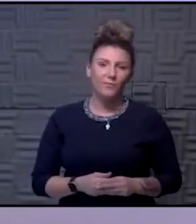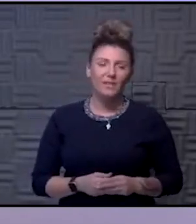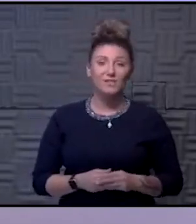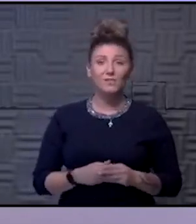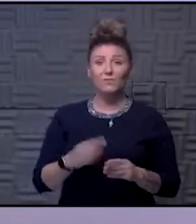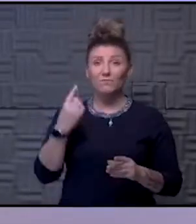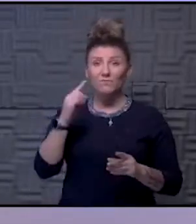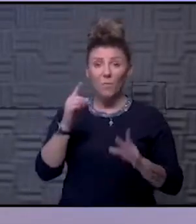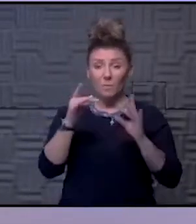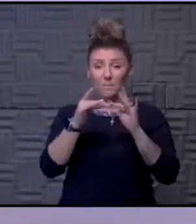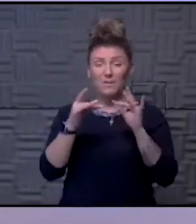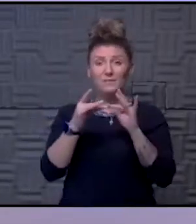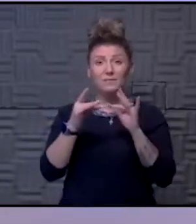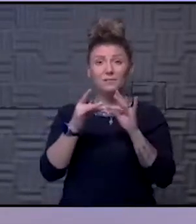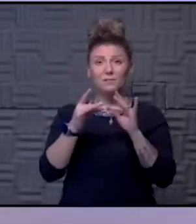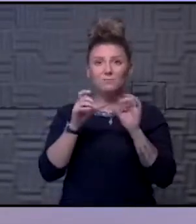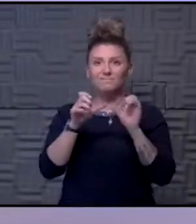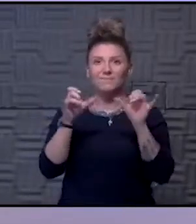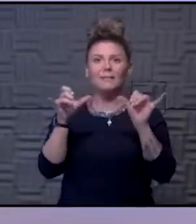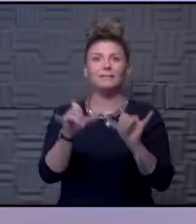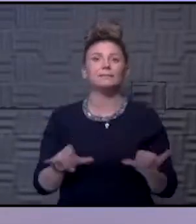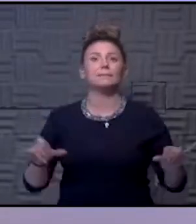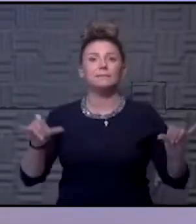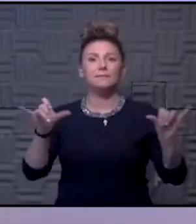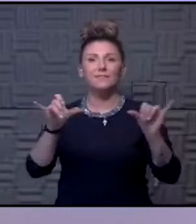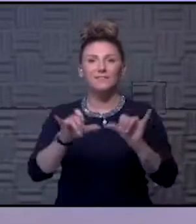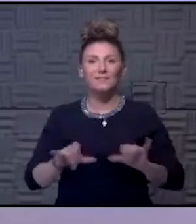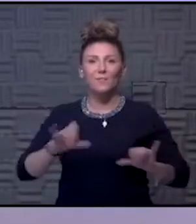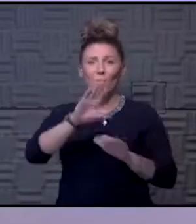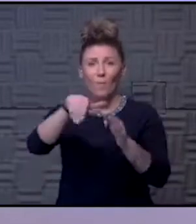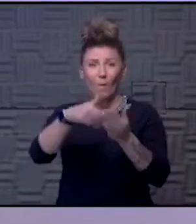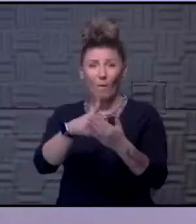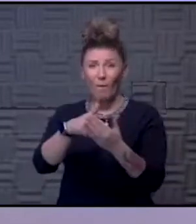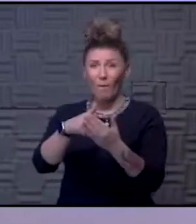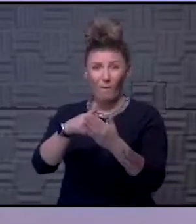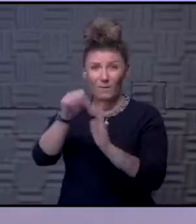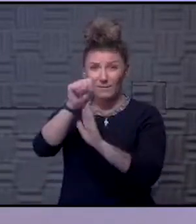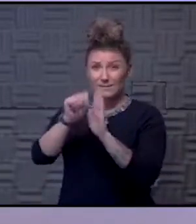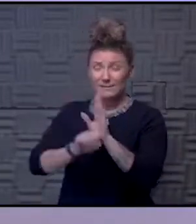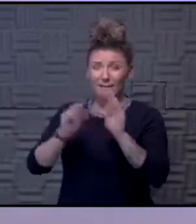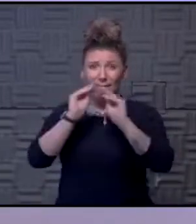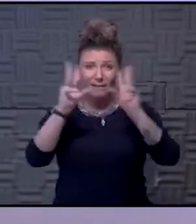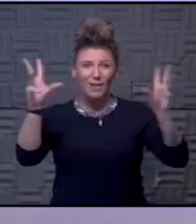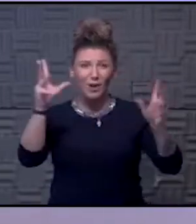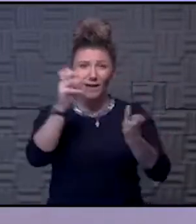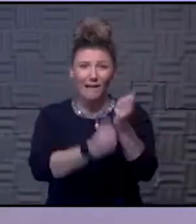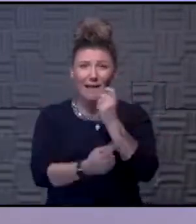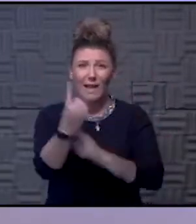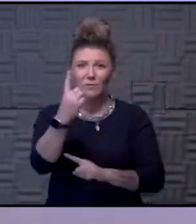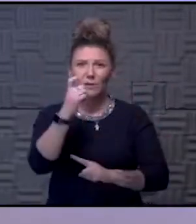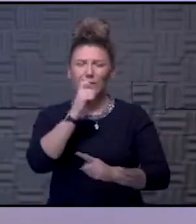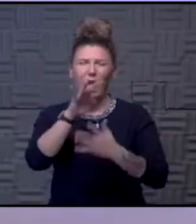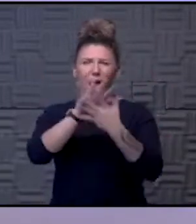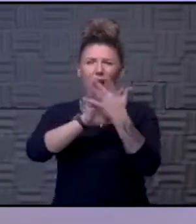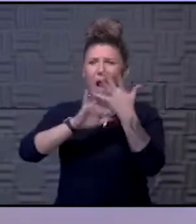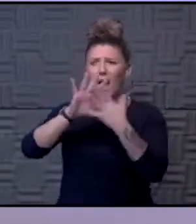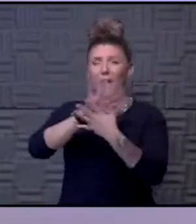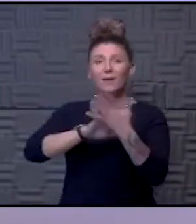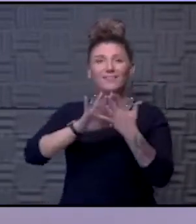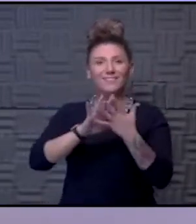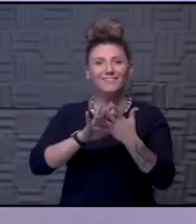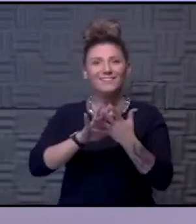consistent message throughout the state where it is clear for everyone that they are